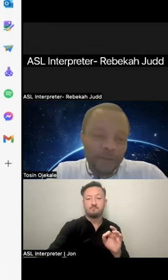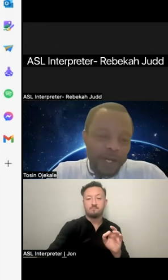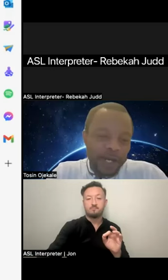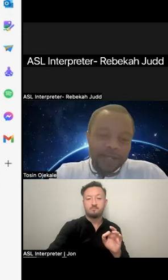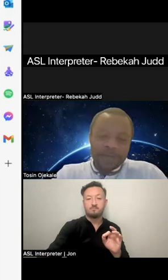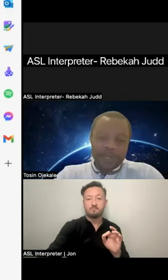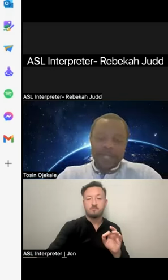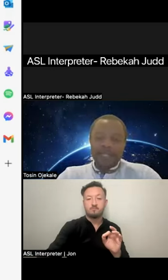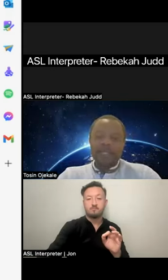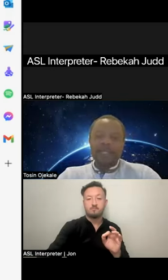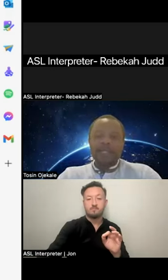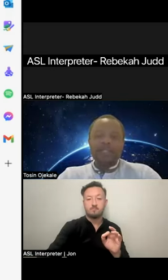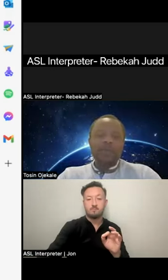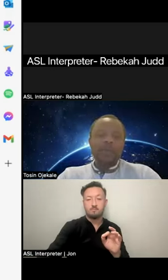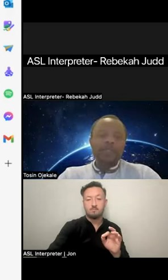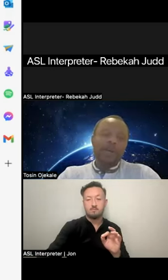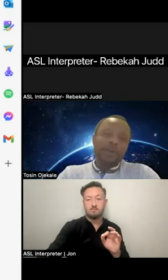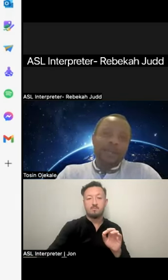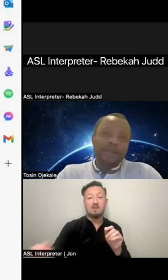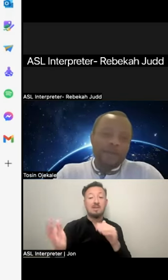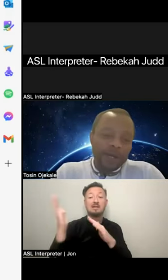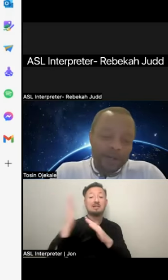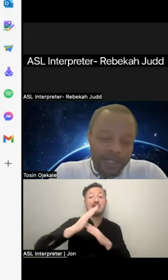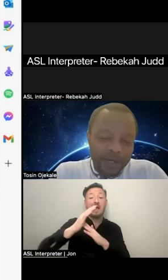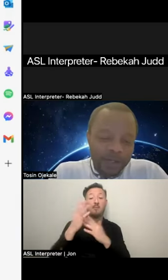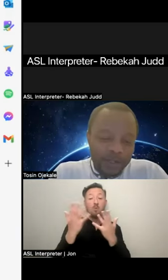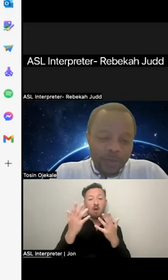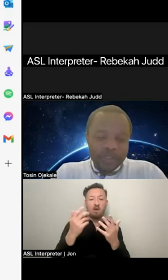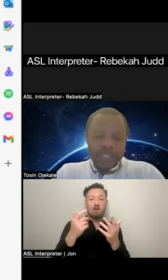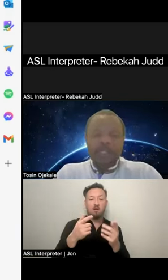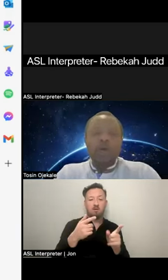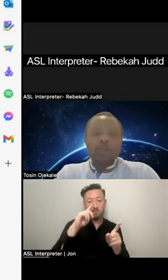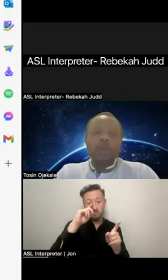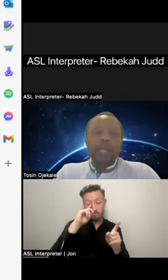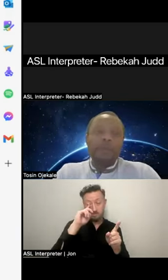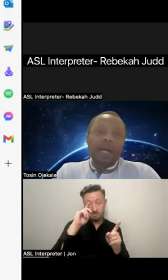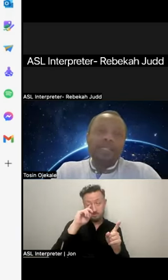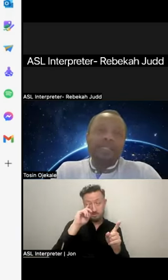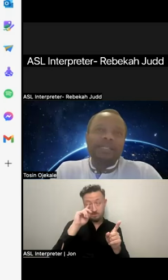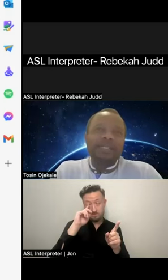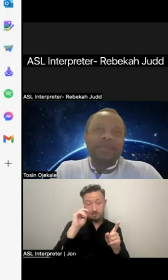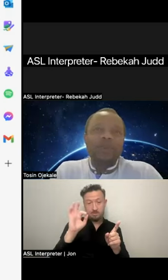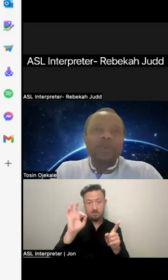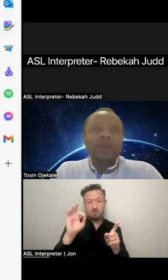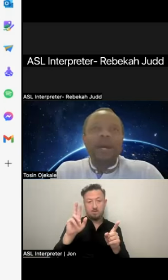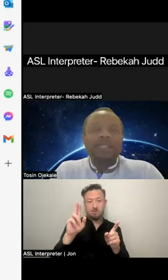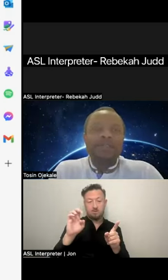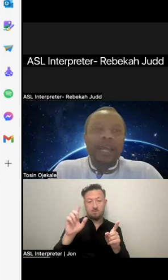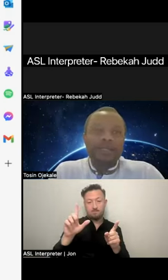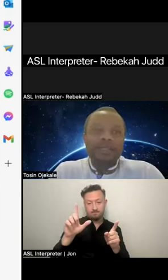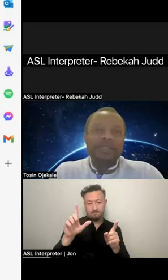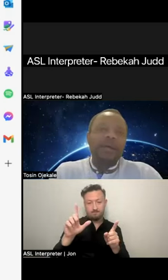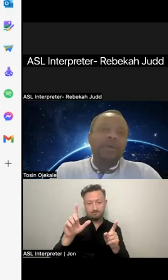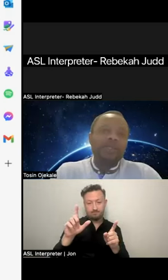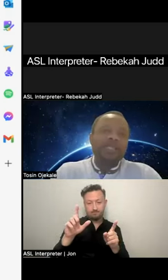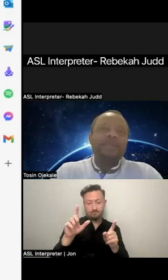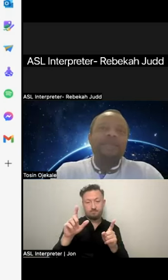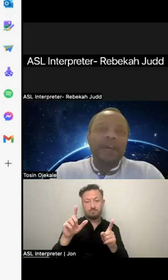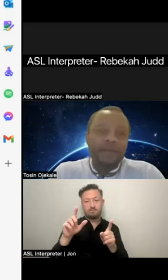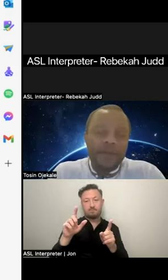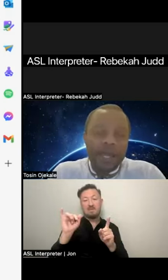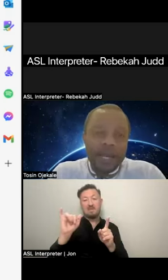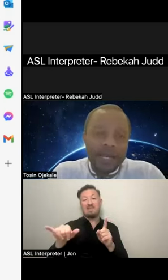the fuel, okay? So when we talk about the fuel, so it's also it's one of the materials that